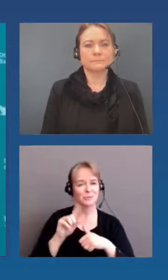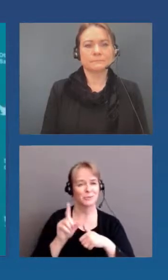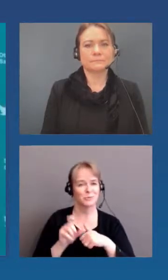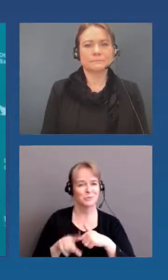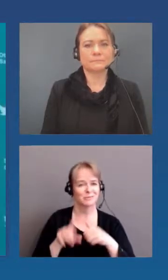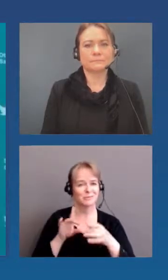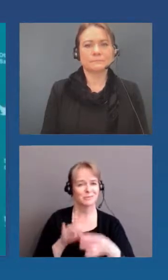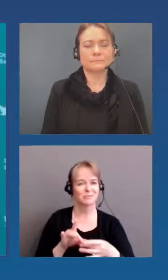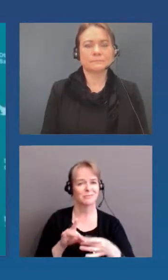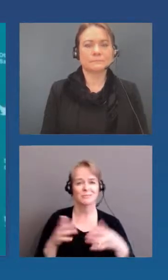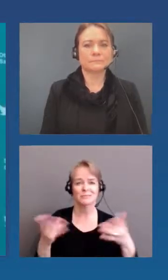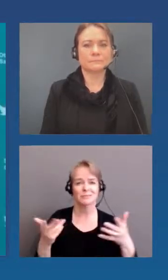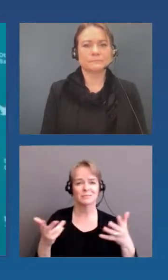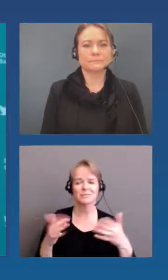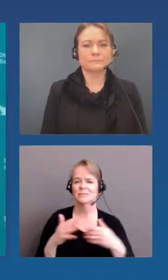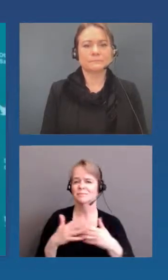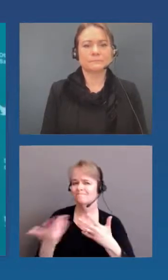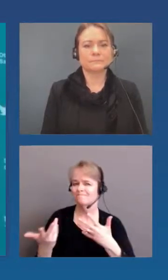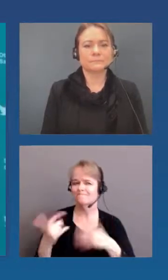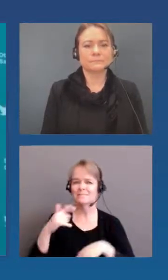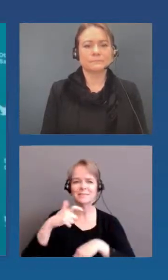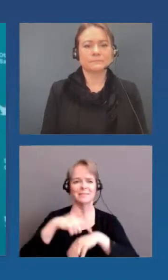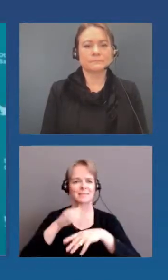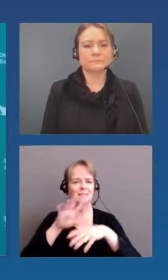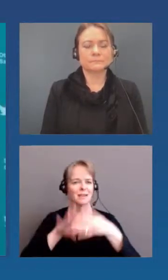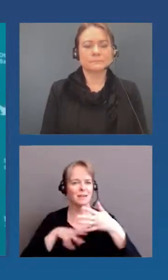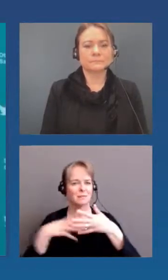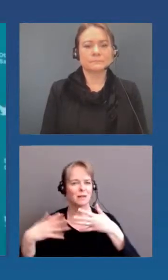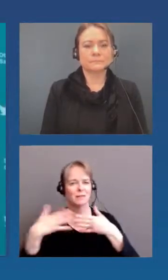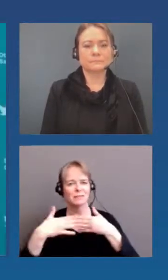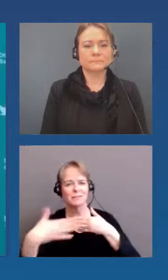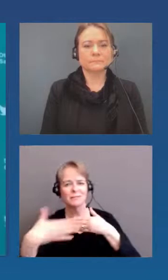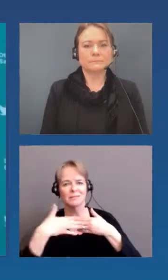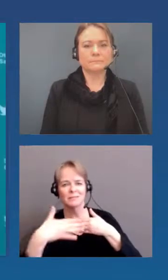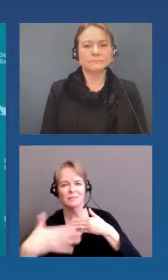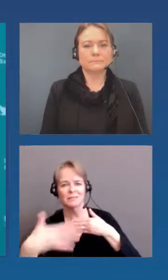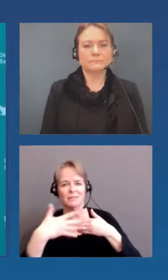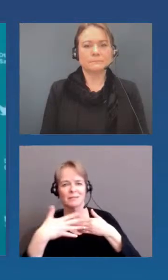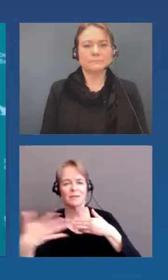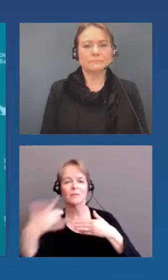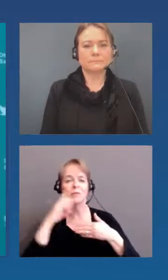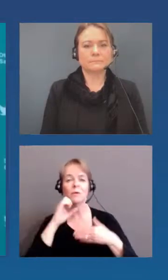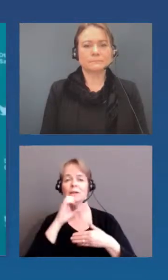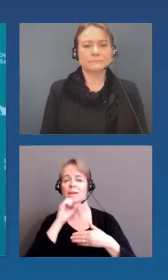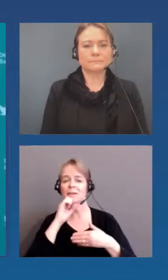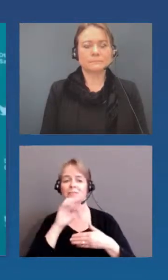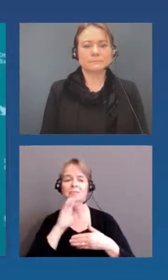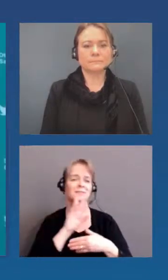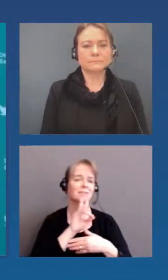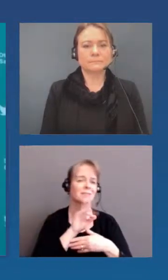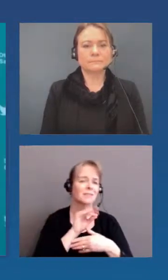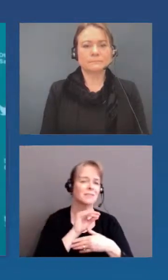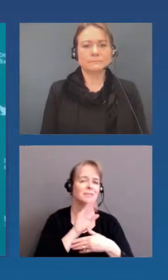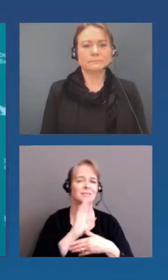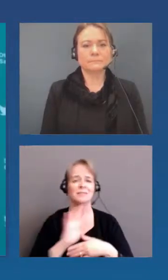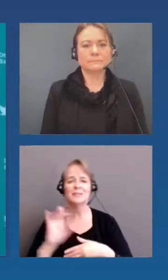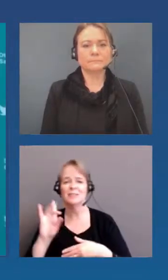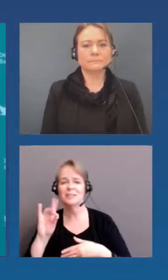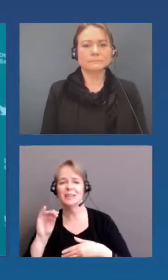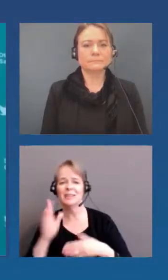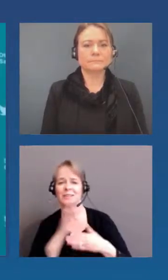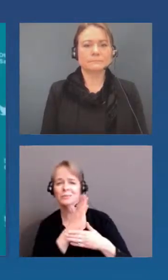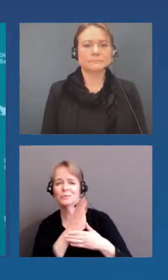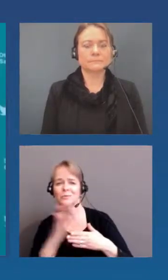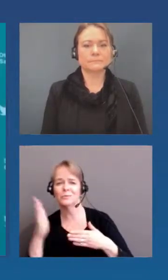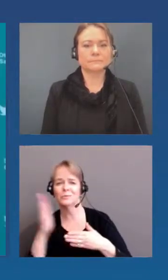about what sort of timeline we might see people in the 70 to 80 age range